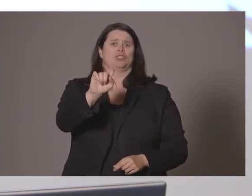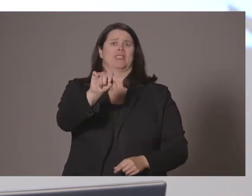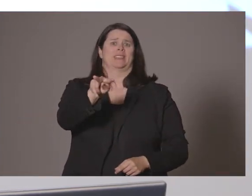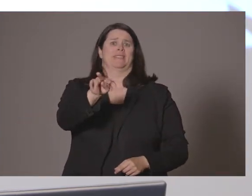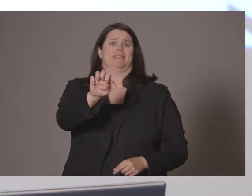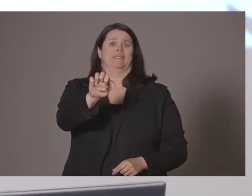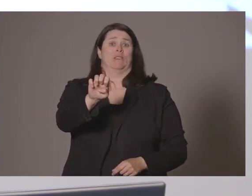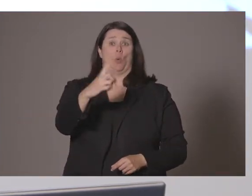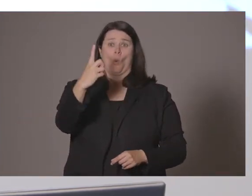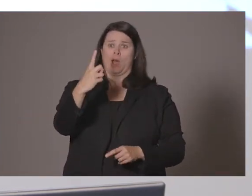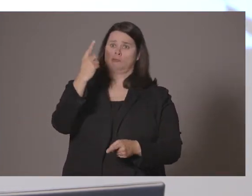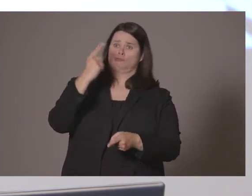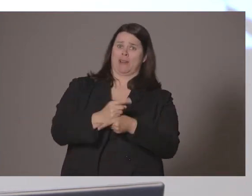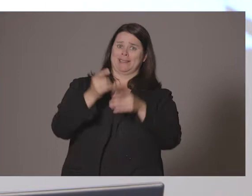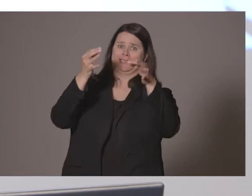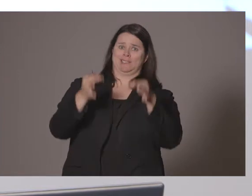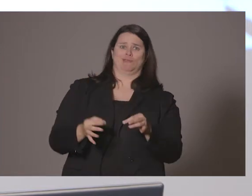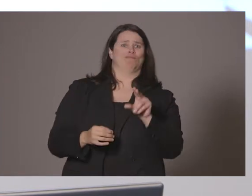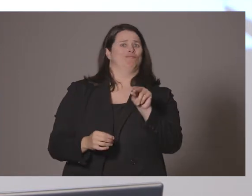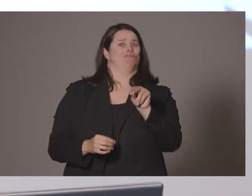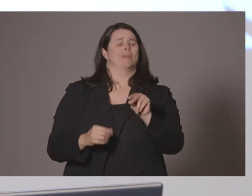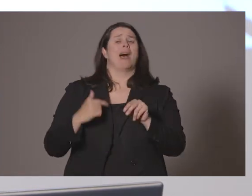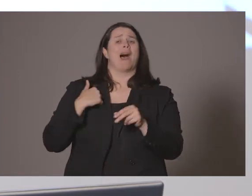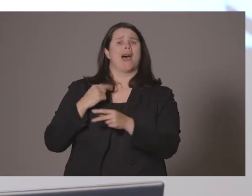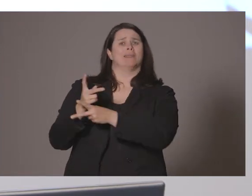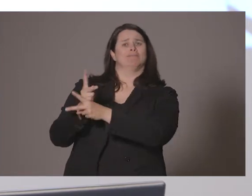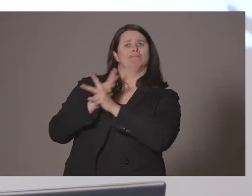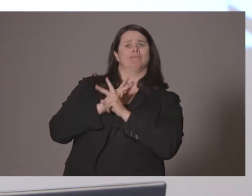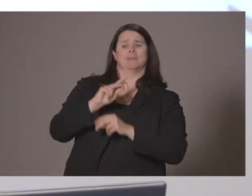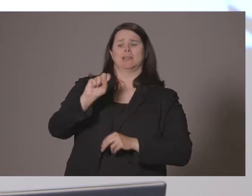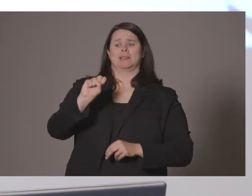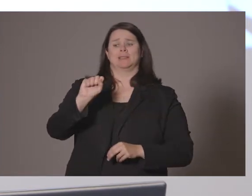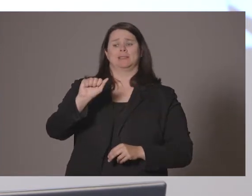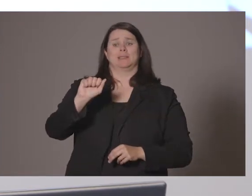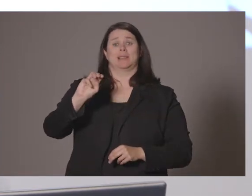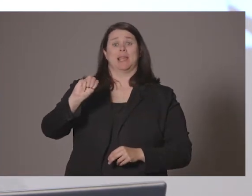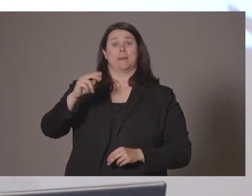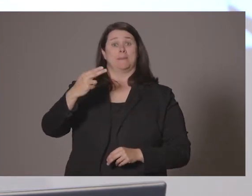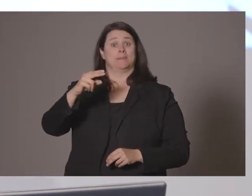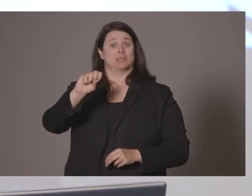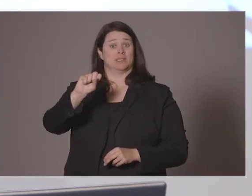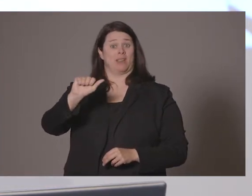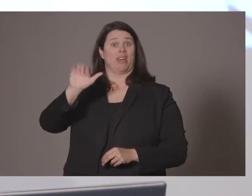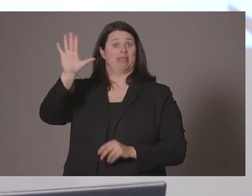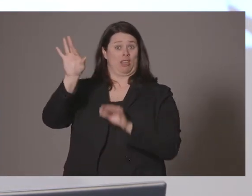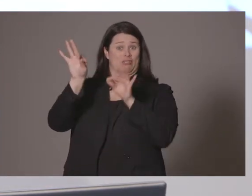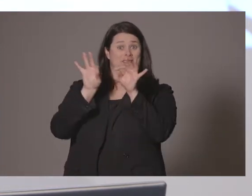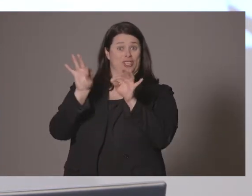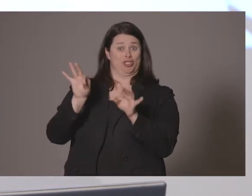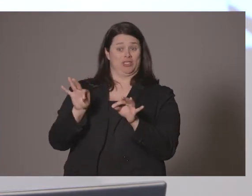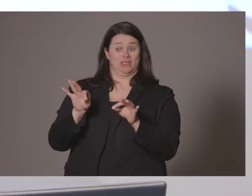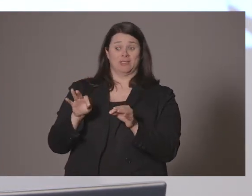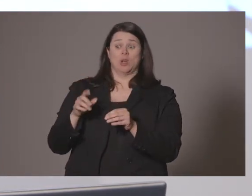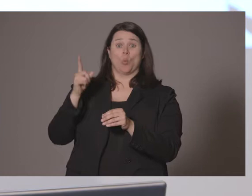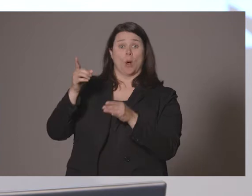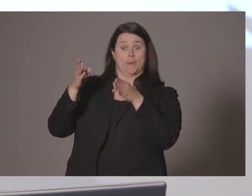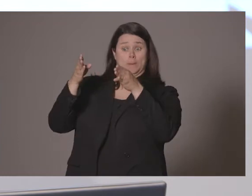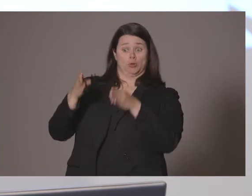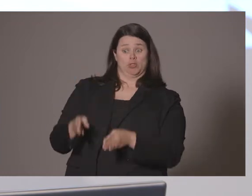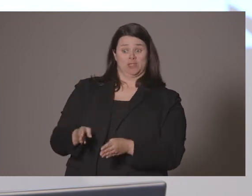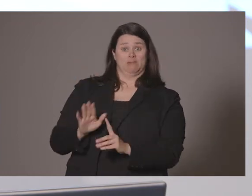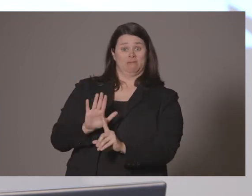like. The SAMHSA definition of trauma is that individual trauma results from an